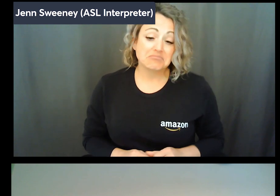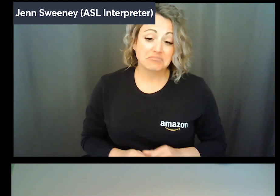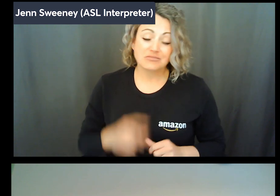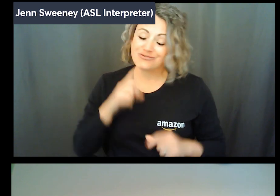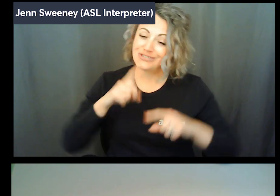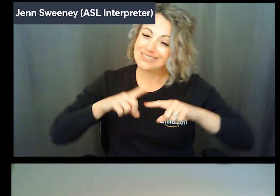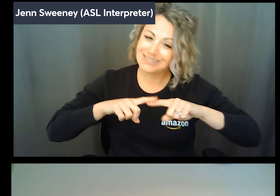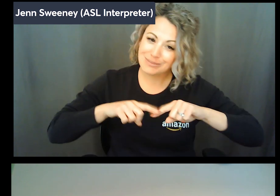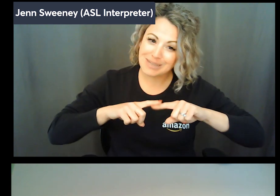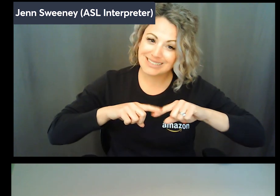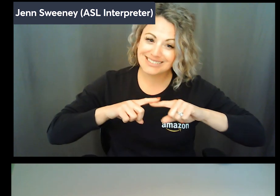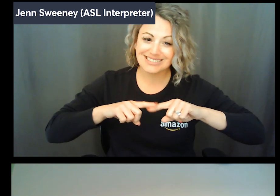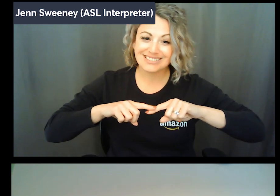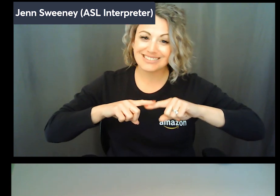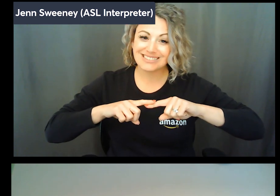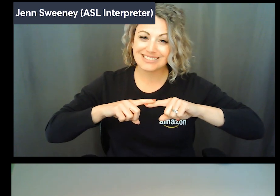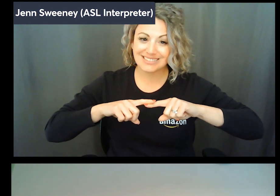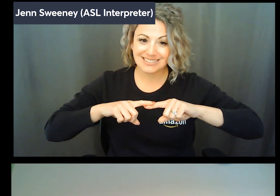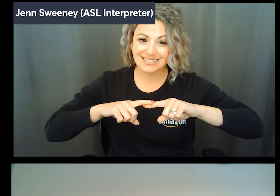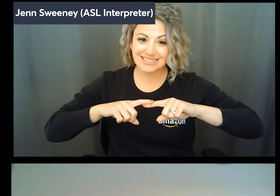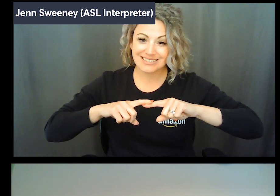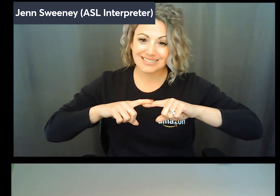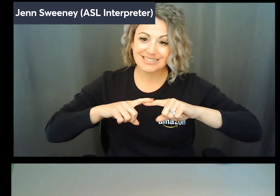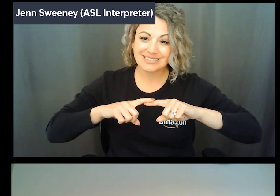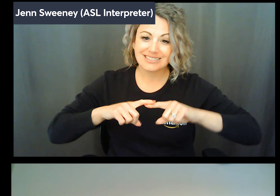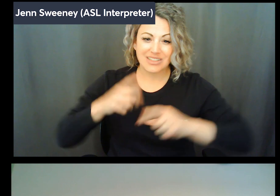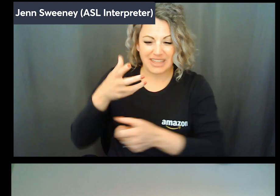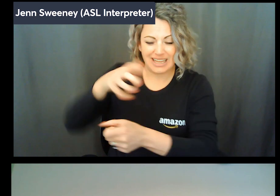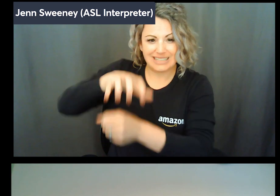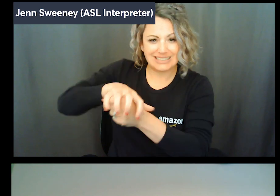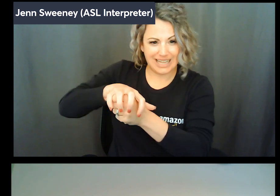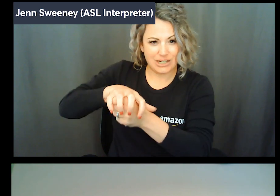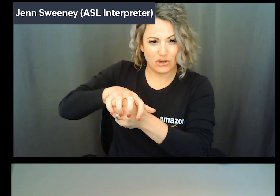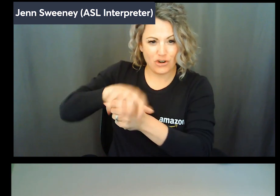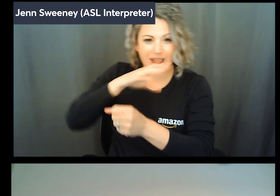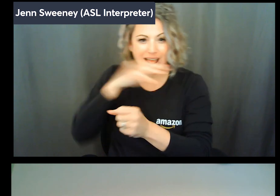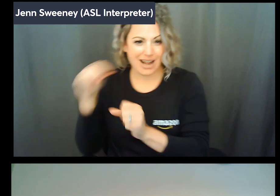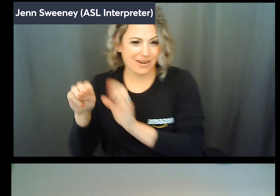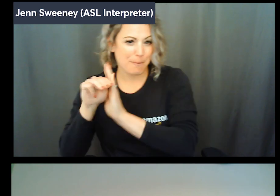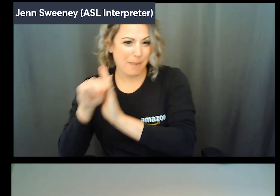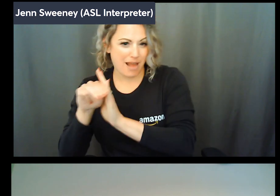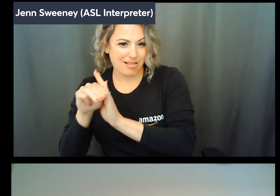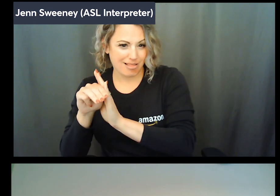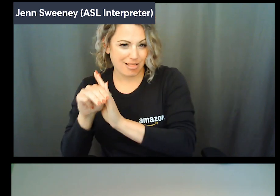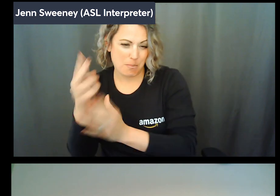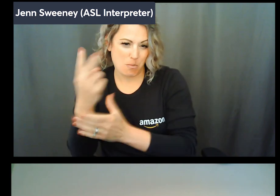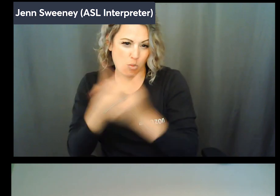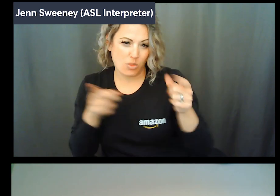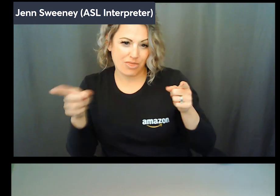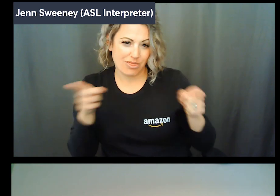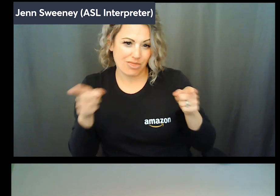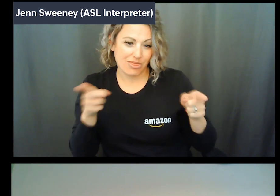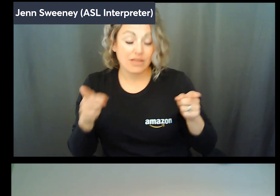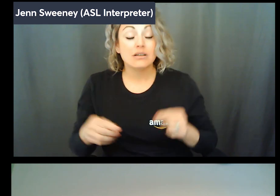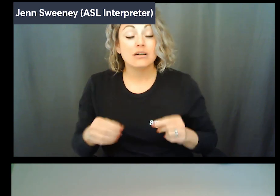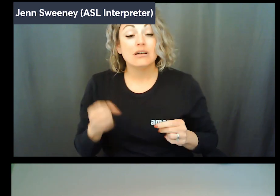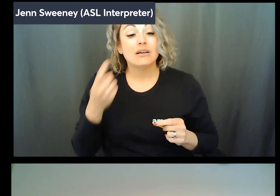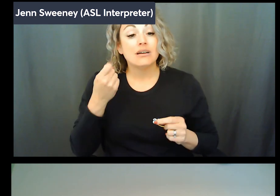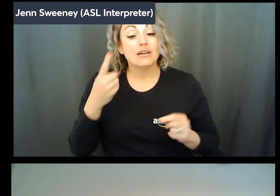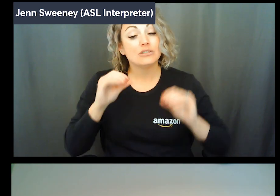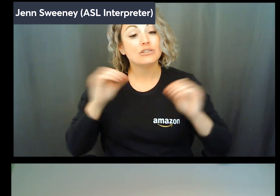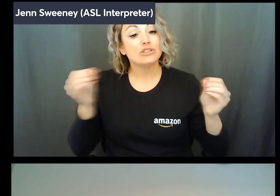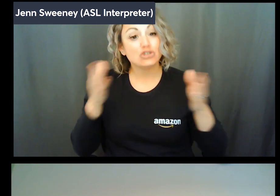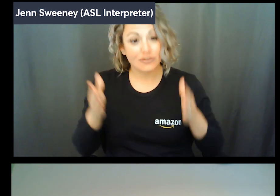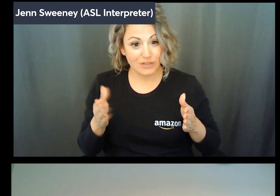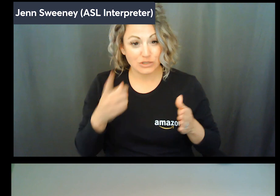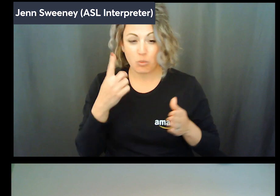it'll depend on the container image and the model that you're using, because with serverless, the one thing or the